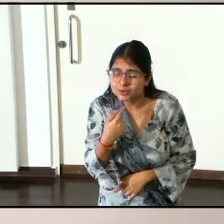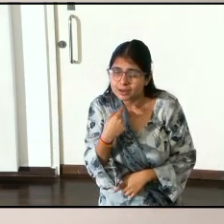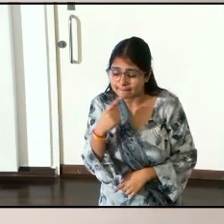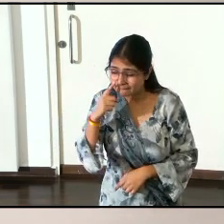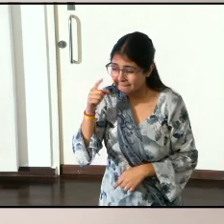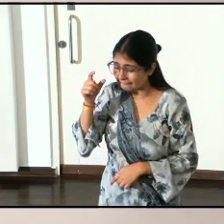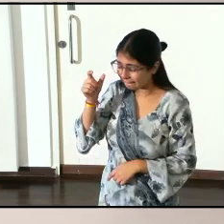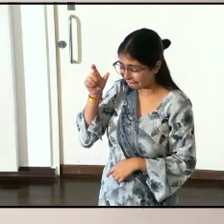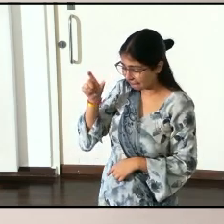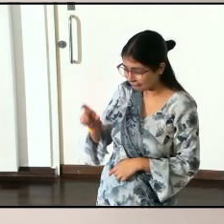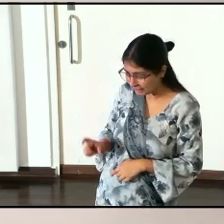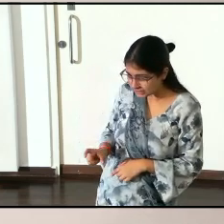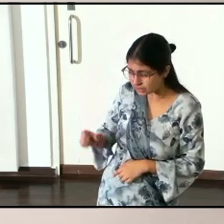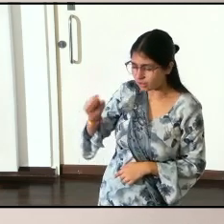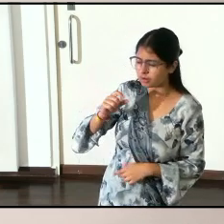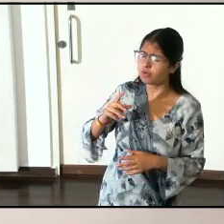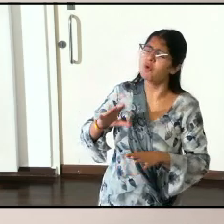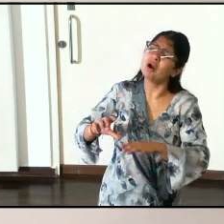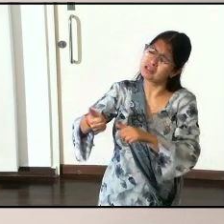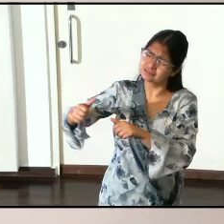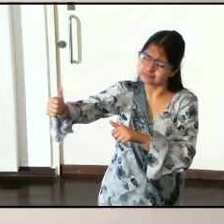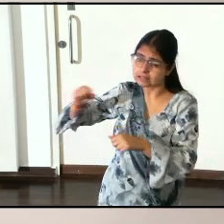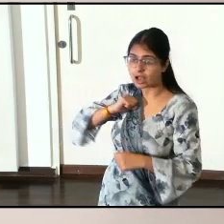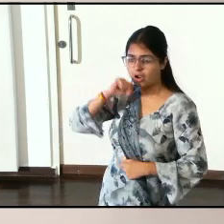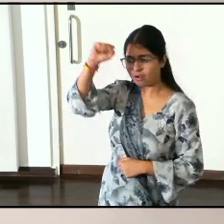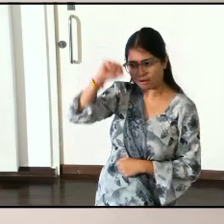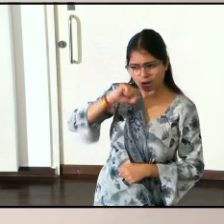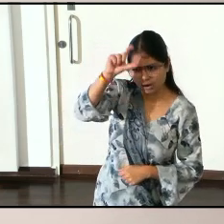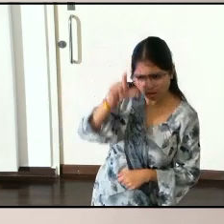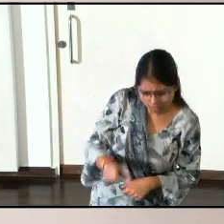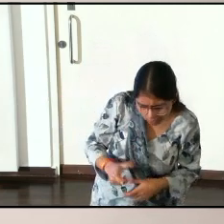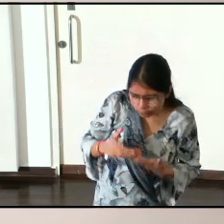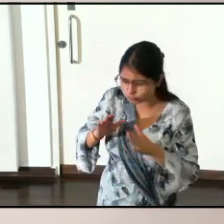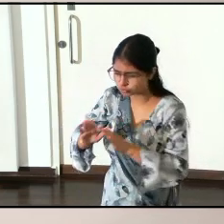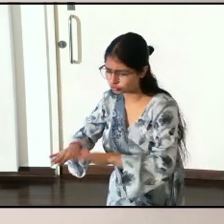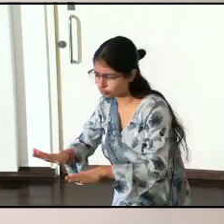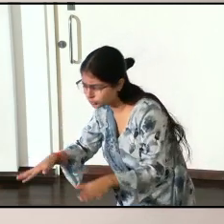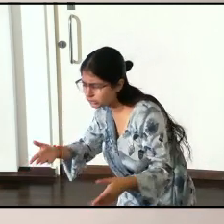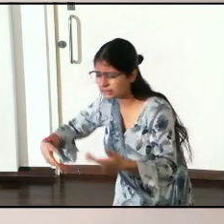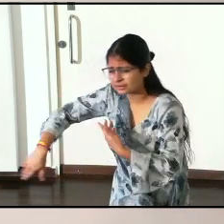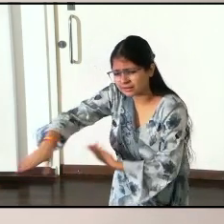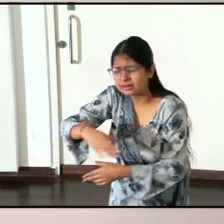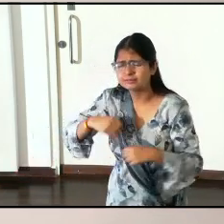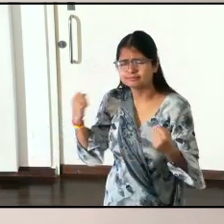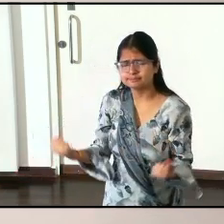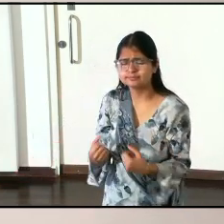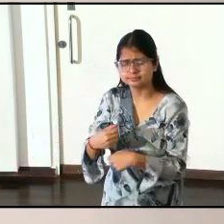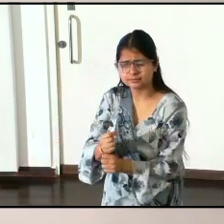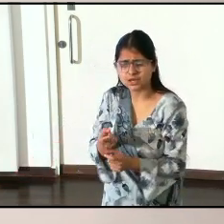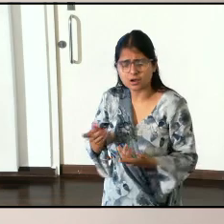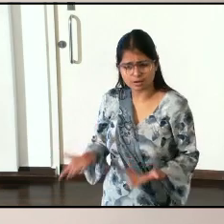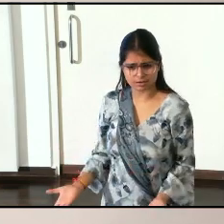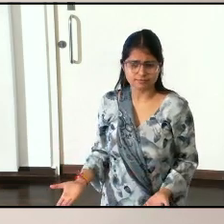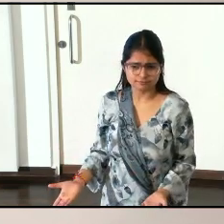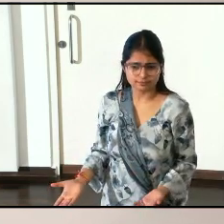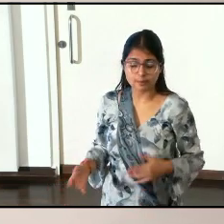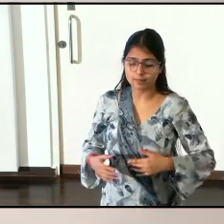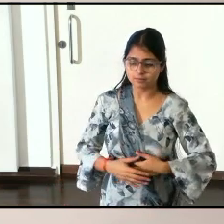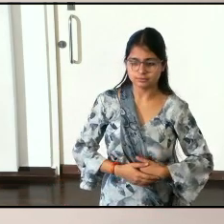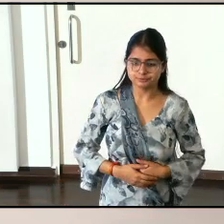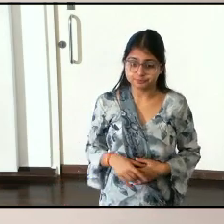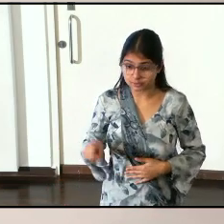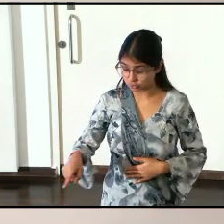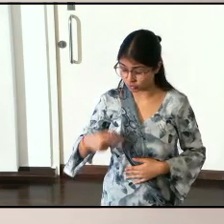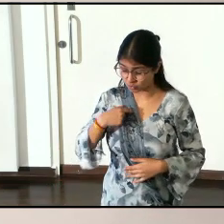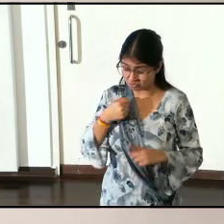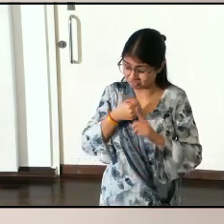activists and students and so on. So, perforce the kind of